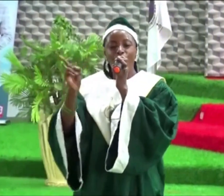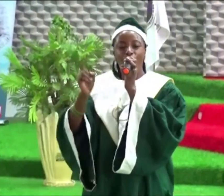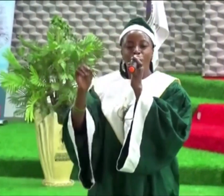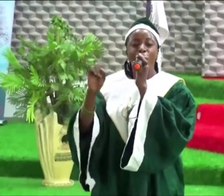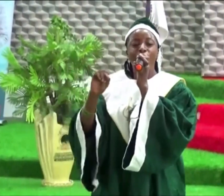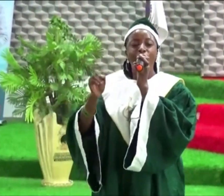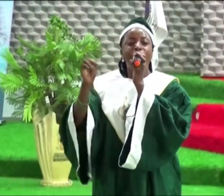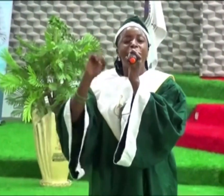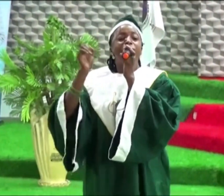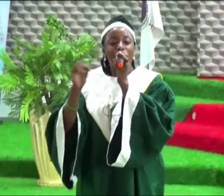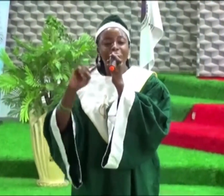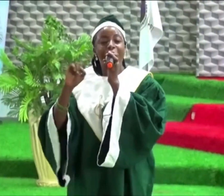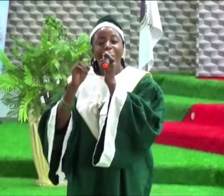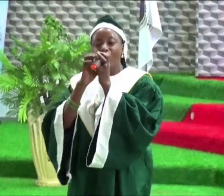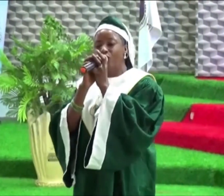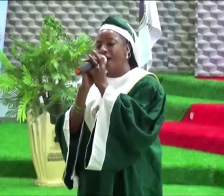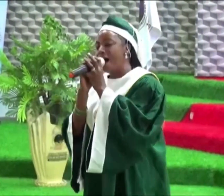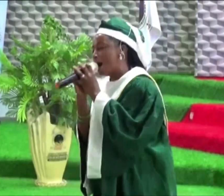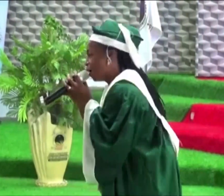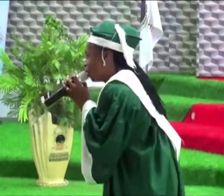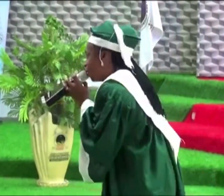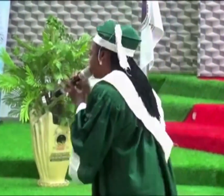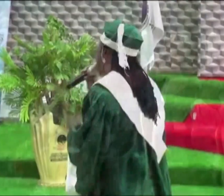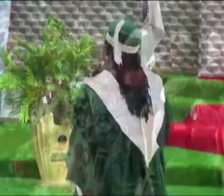un to koja adura o